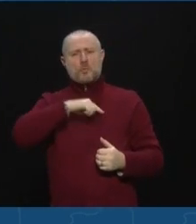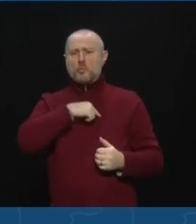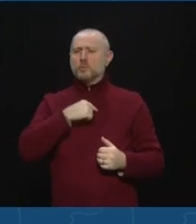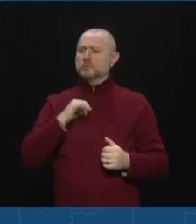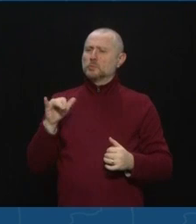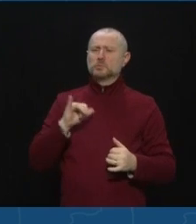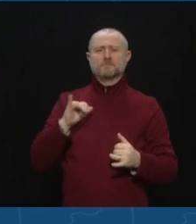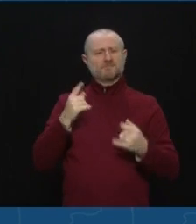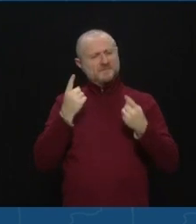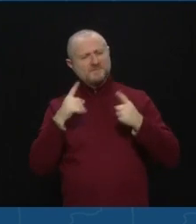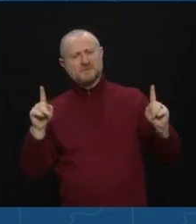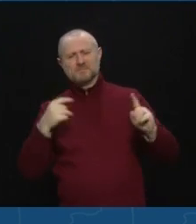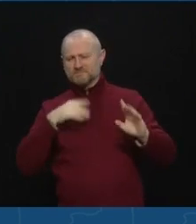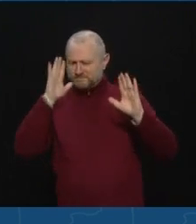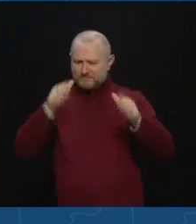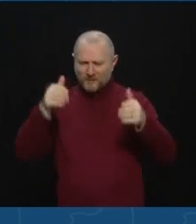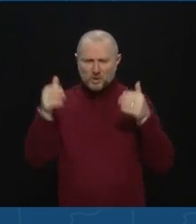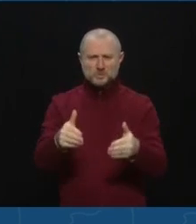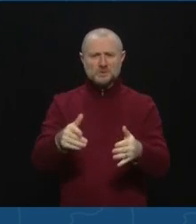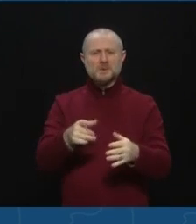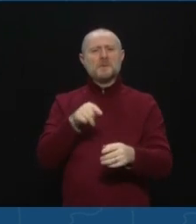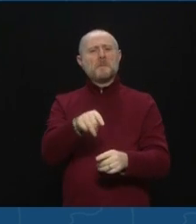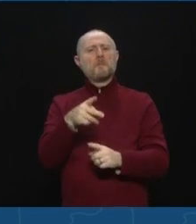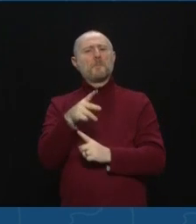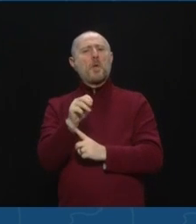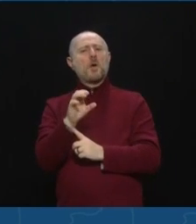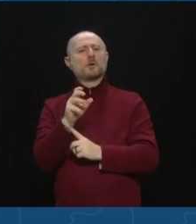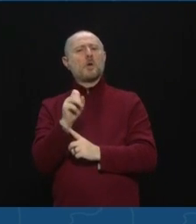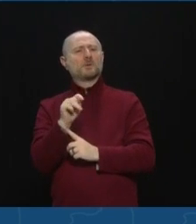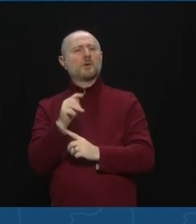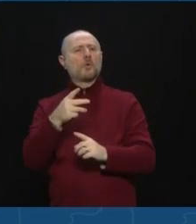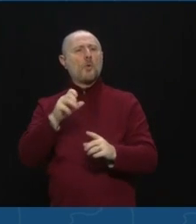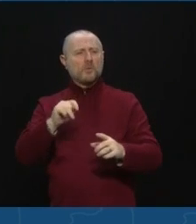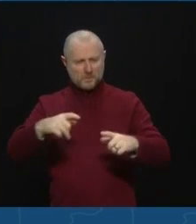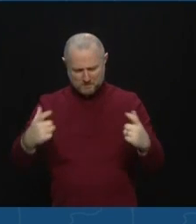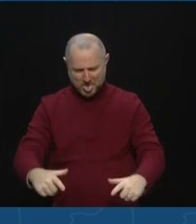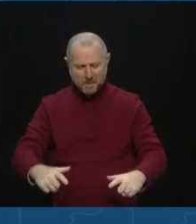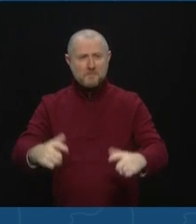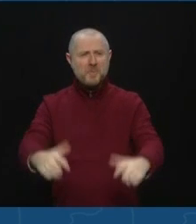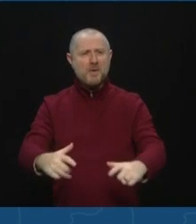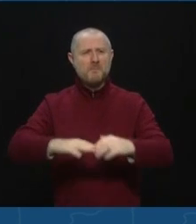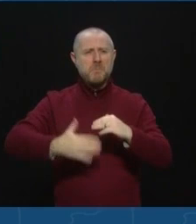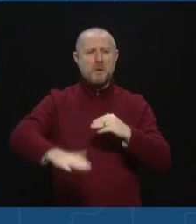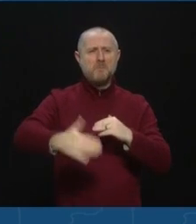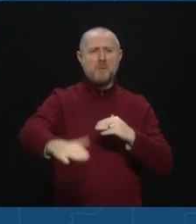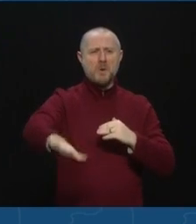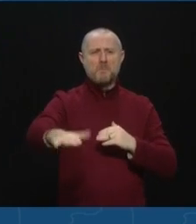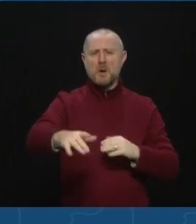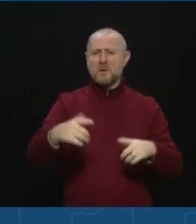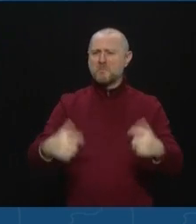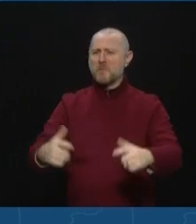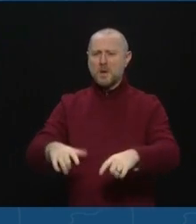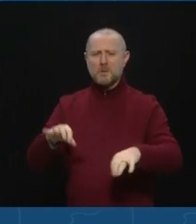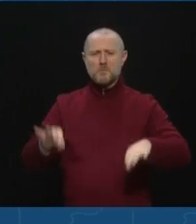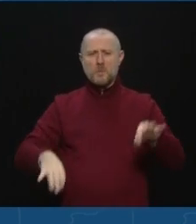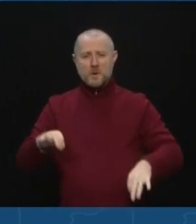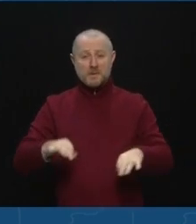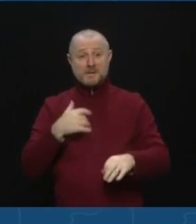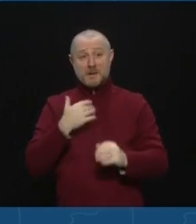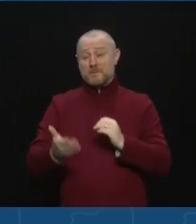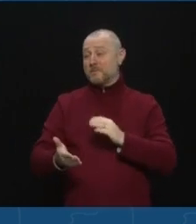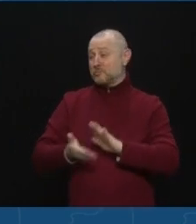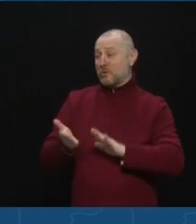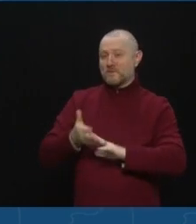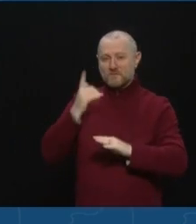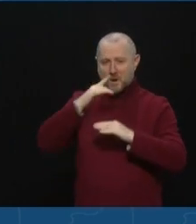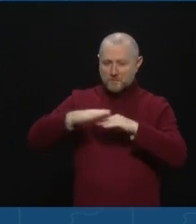shot across the bow. A $1 billion plan called Operation POP, Pave Our Potholes. And this strategy takes